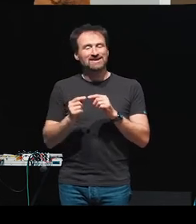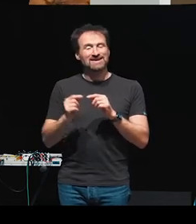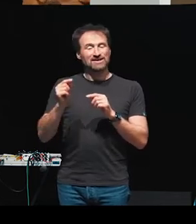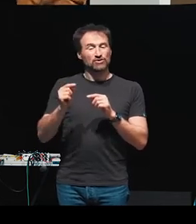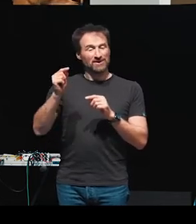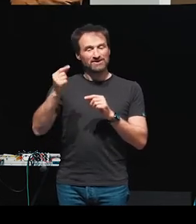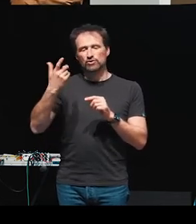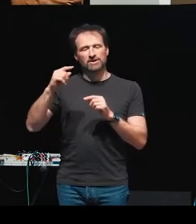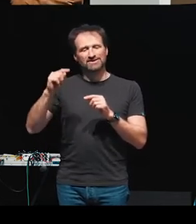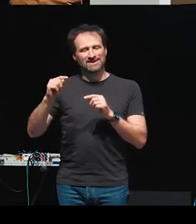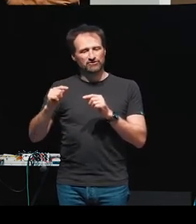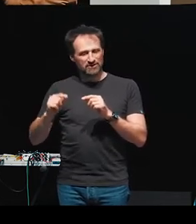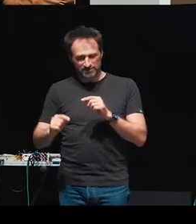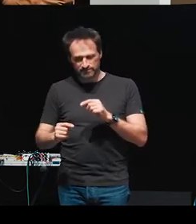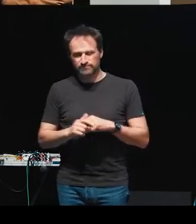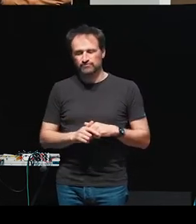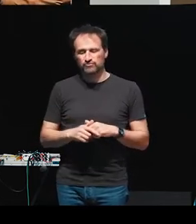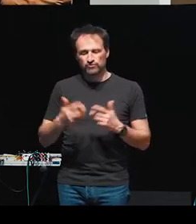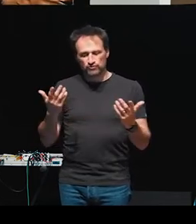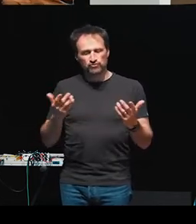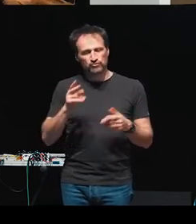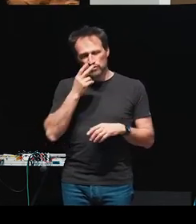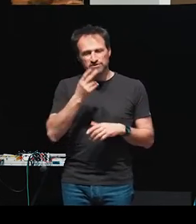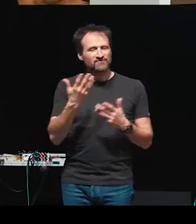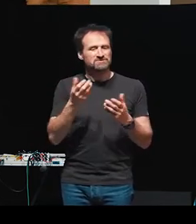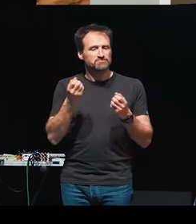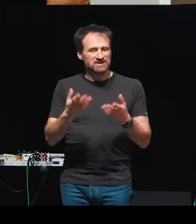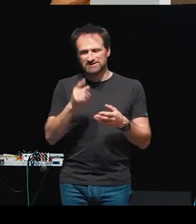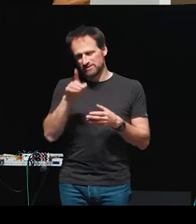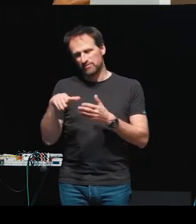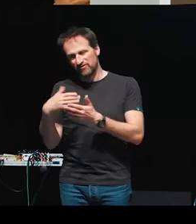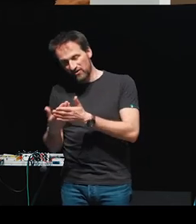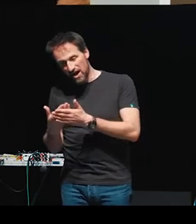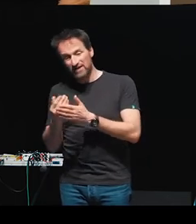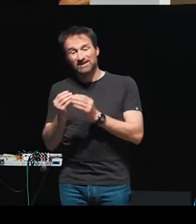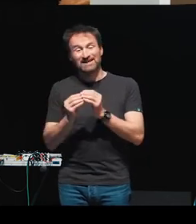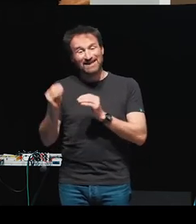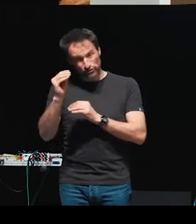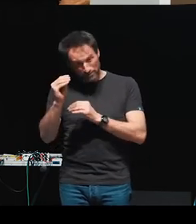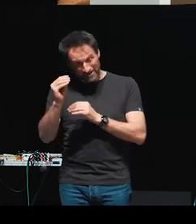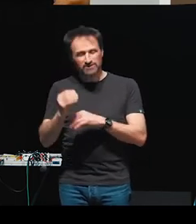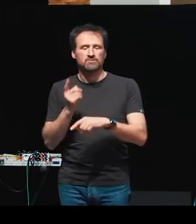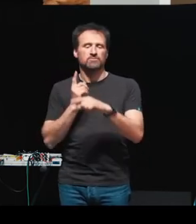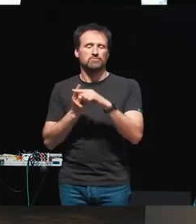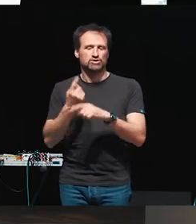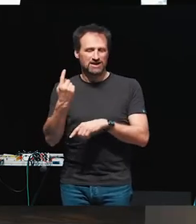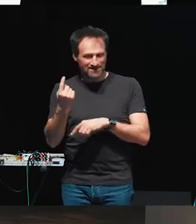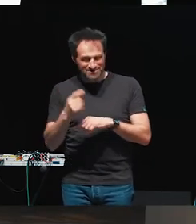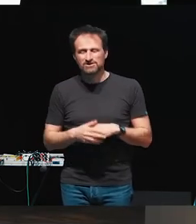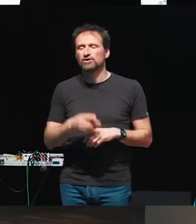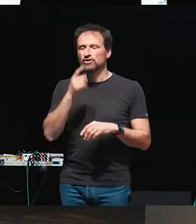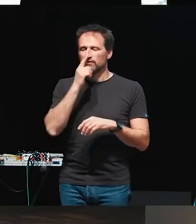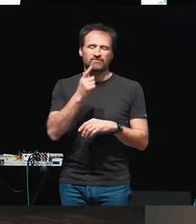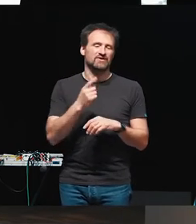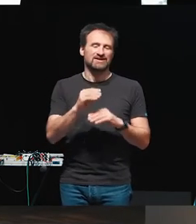in our update function, we handle what happens with those cases. In the cases of increment, we're just returning the model plus 1. And in the case of decrement,